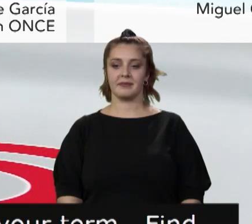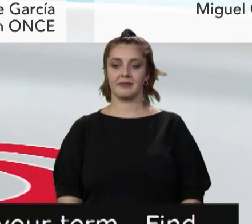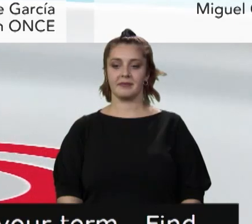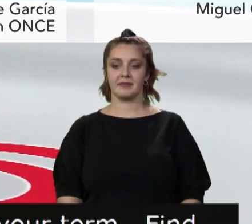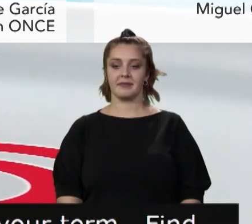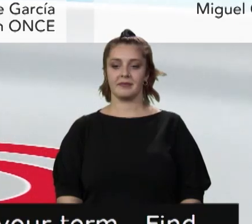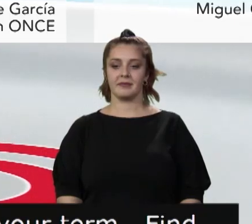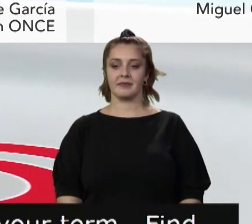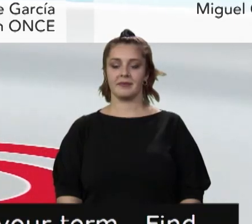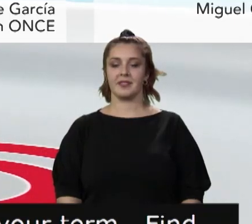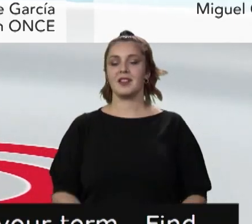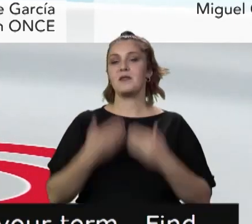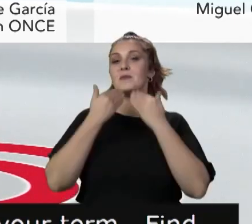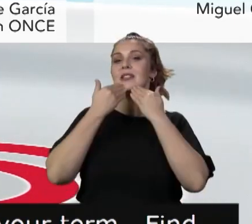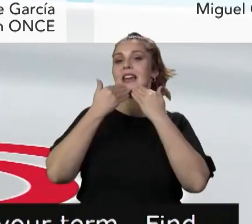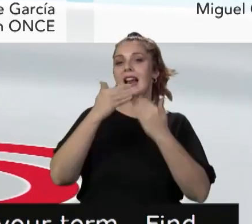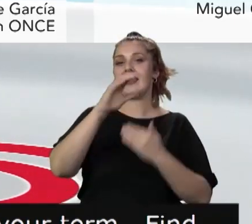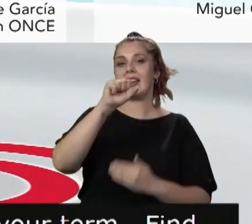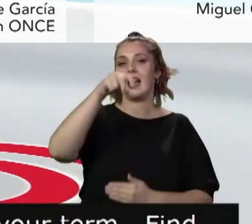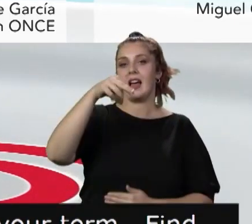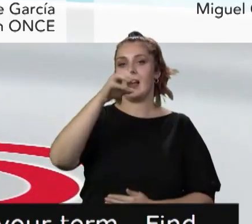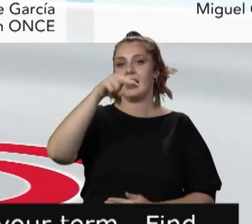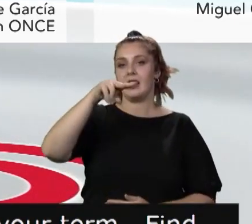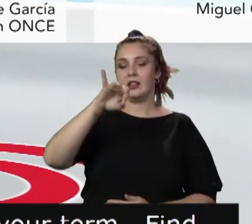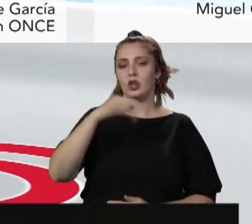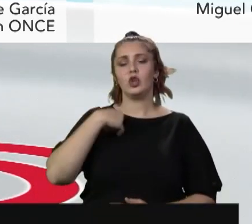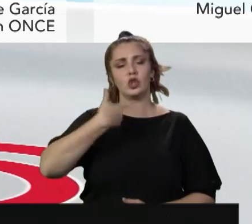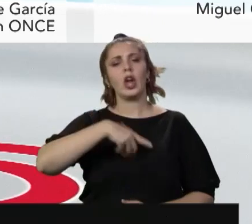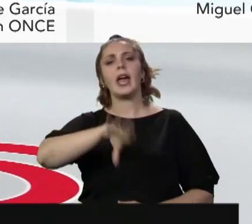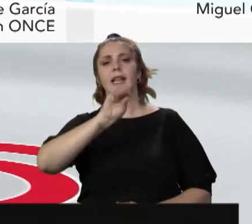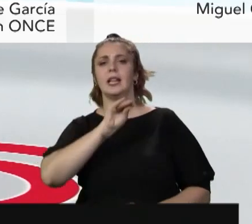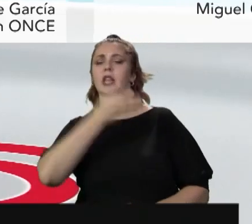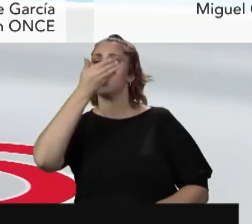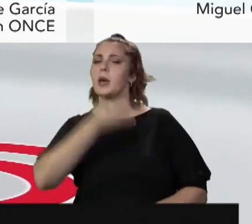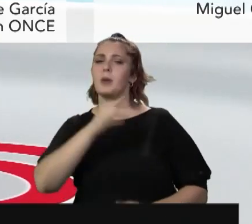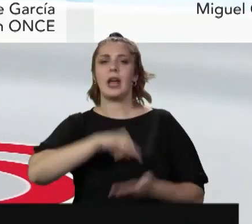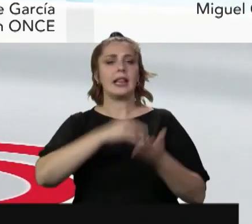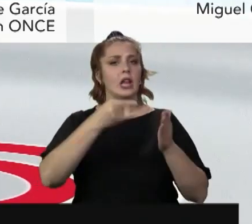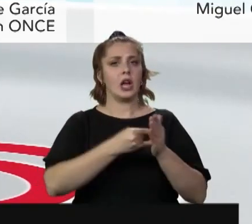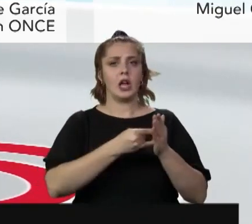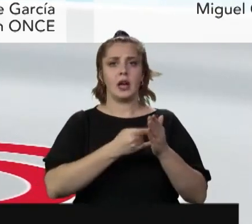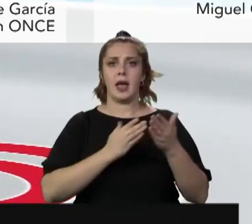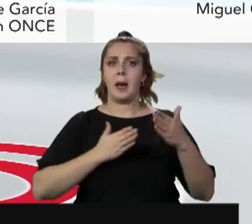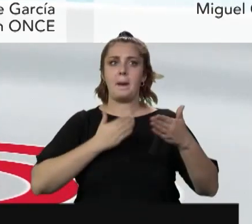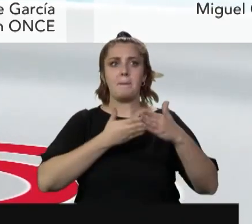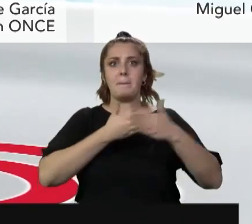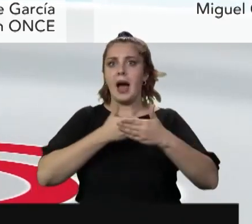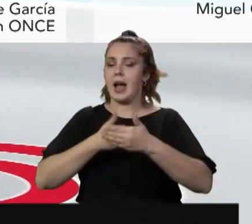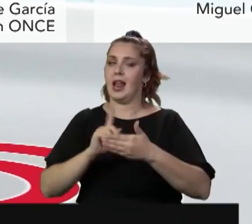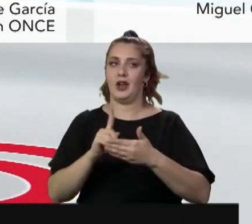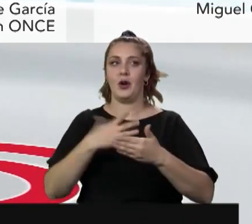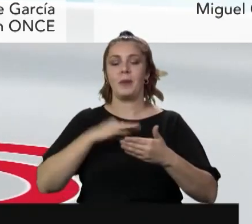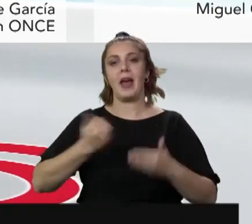Pues muchas gracias. Thank you so much, Antonio. We've understood the importance of technology